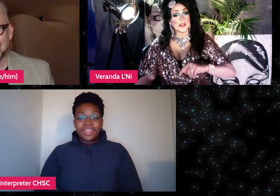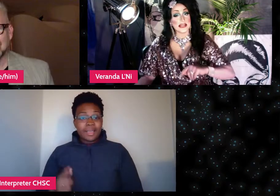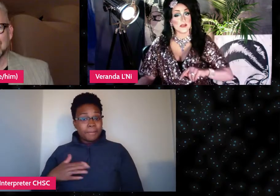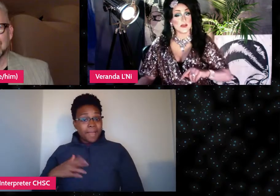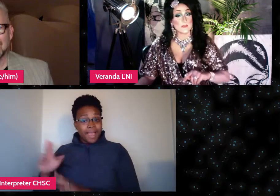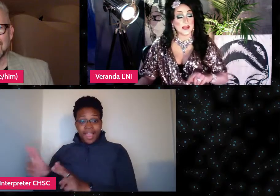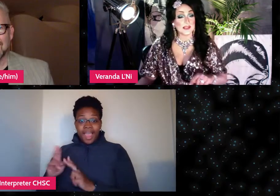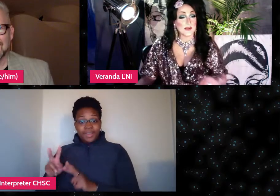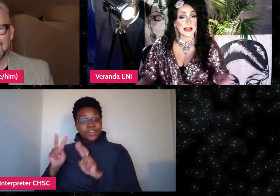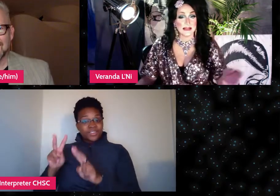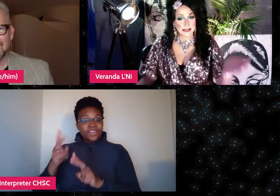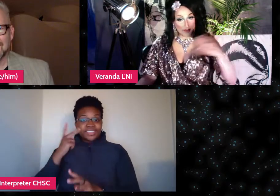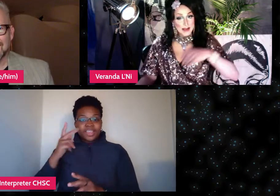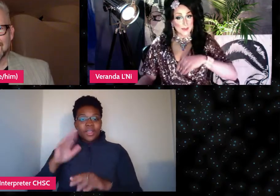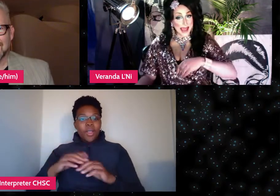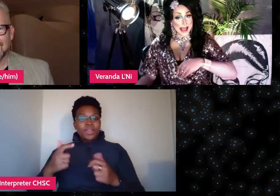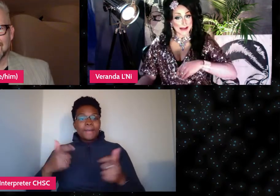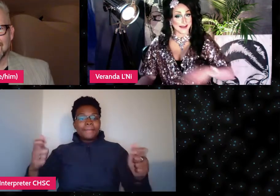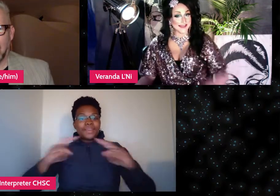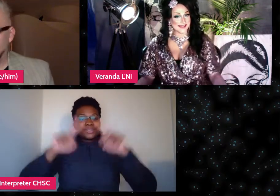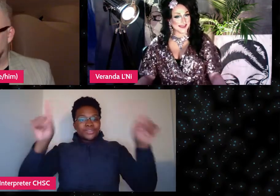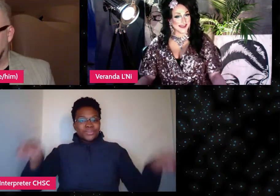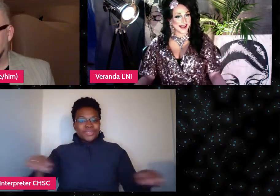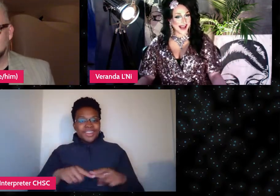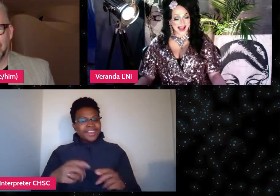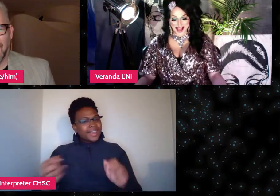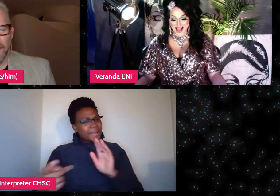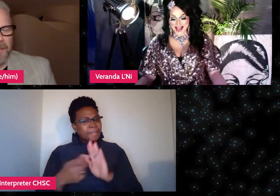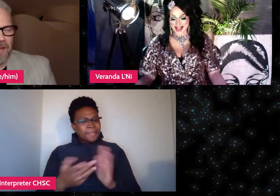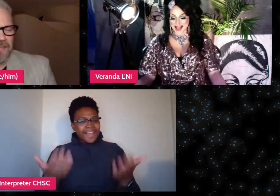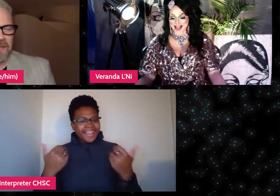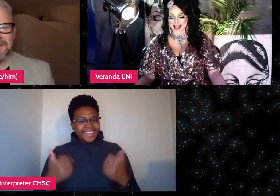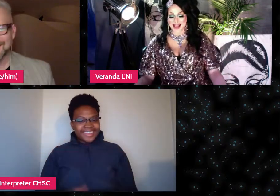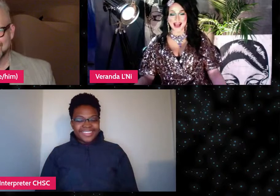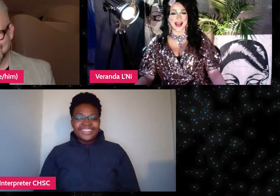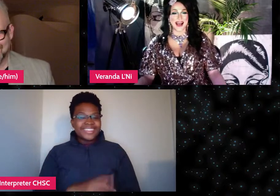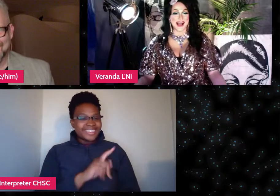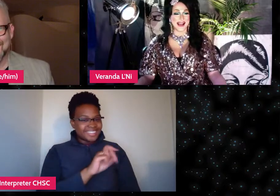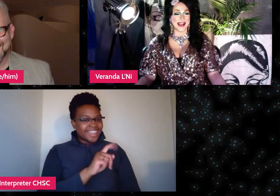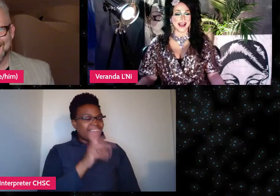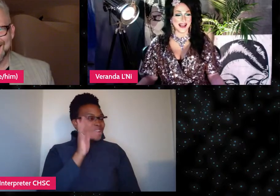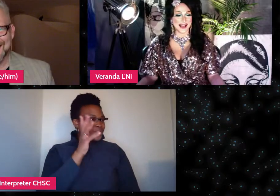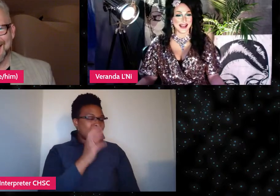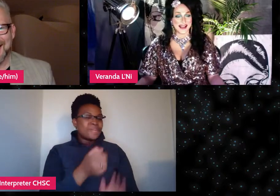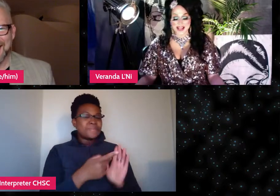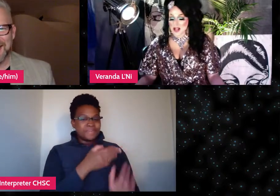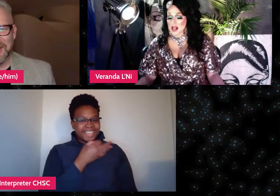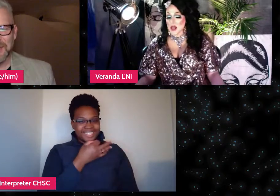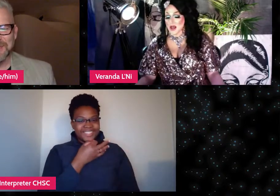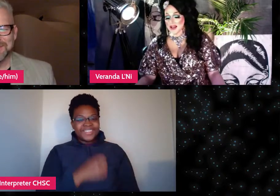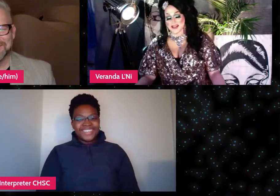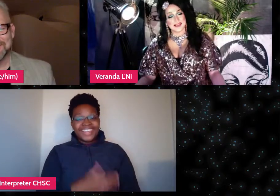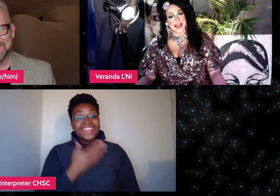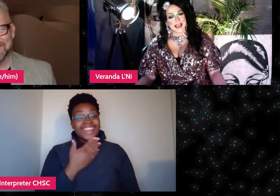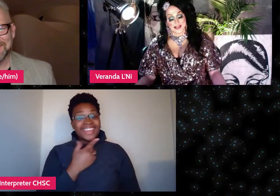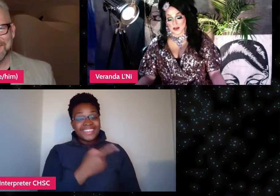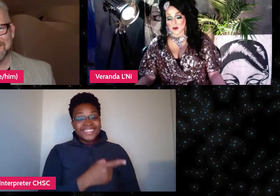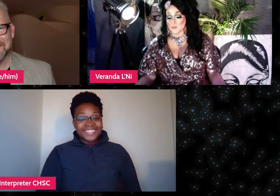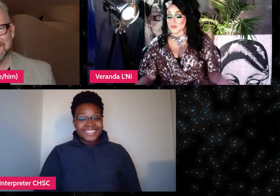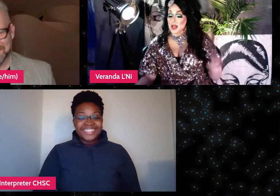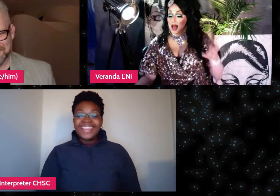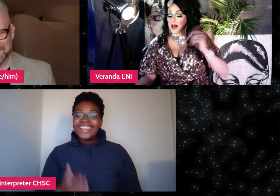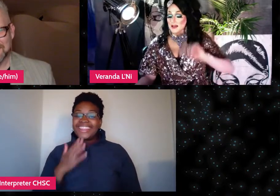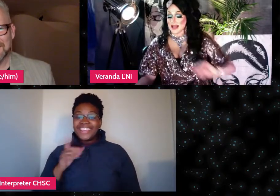look forward to seeing you on the big screen, and come on back. I will. I'll be back soon. Thank you. Thank